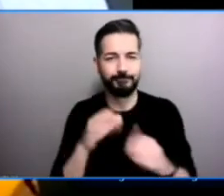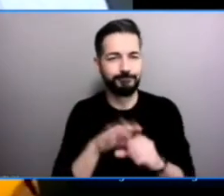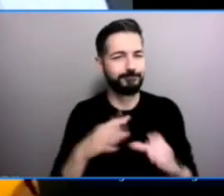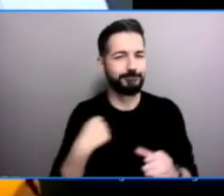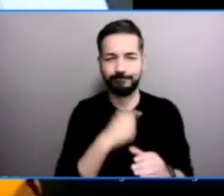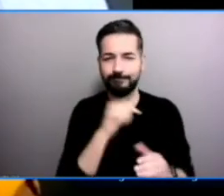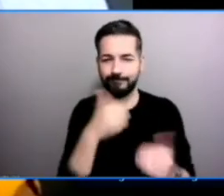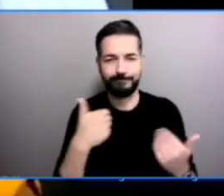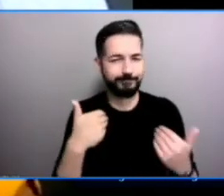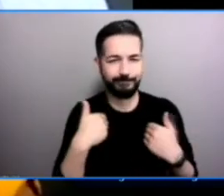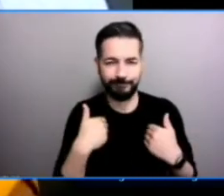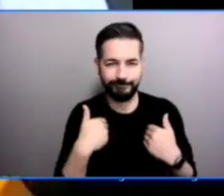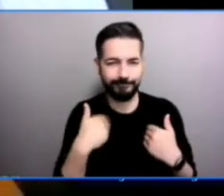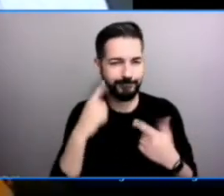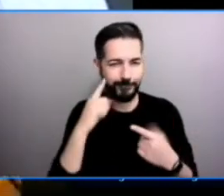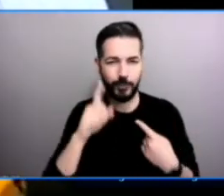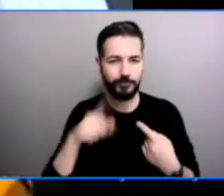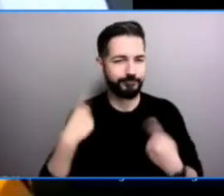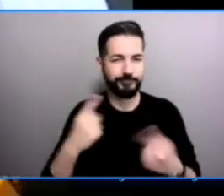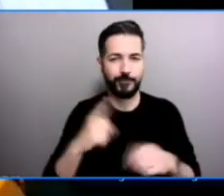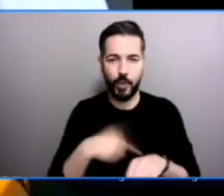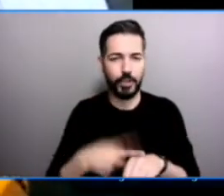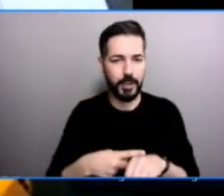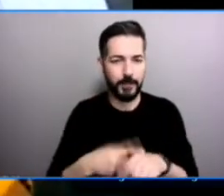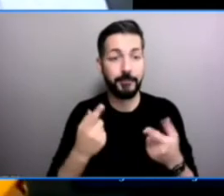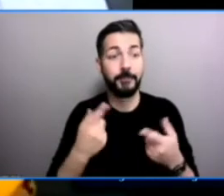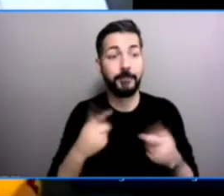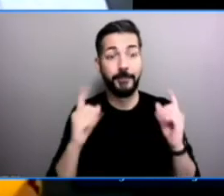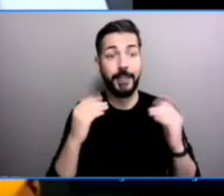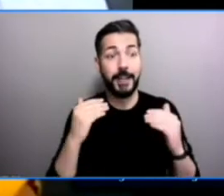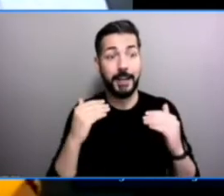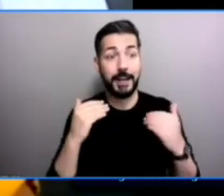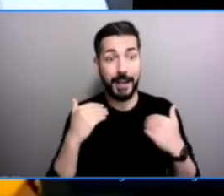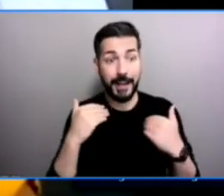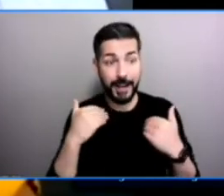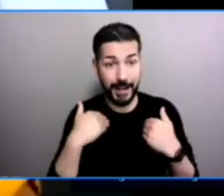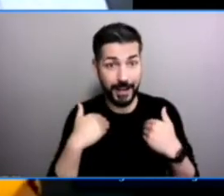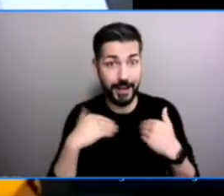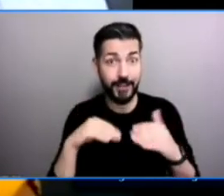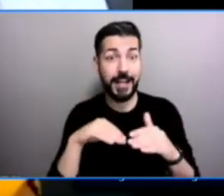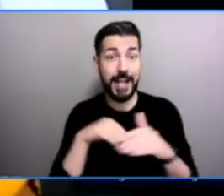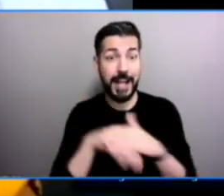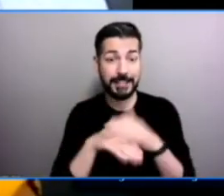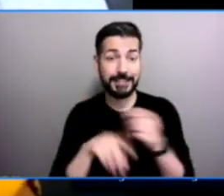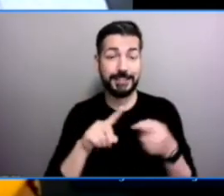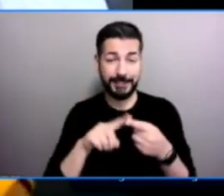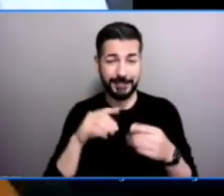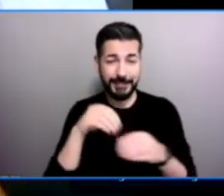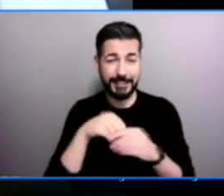impacted the outcome of your campaigns? So both social media and the door-to-door contact.